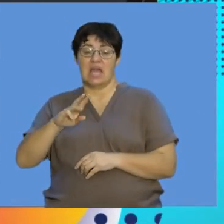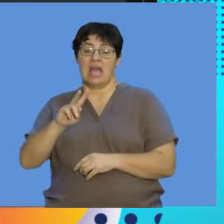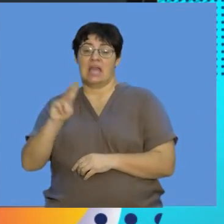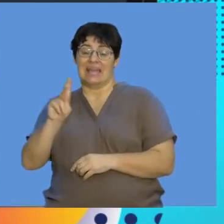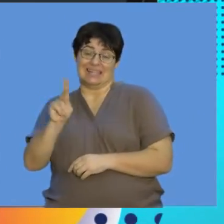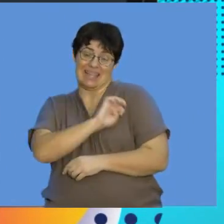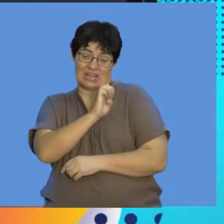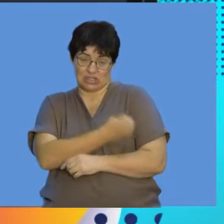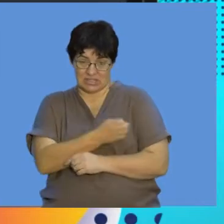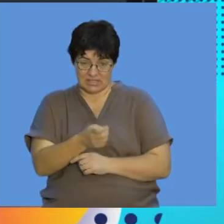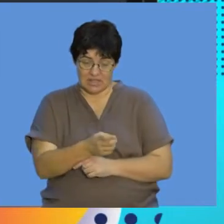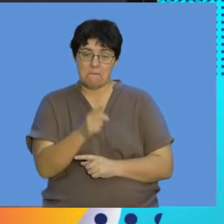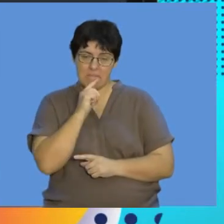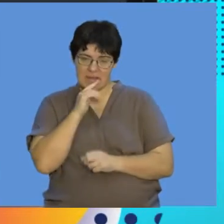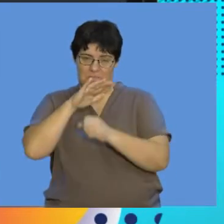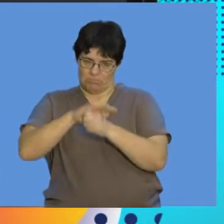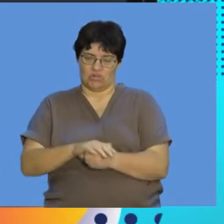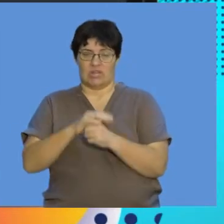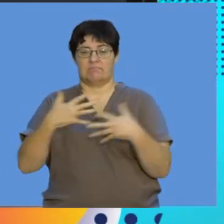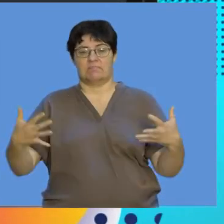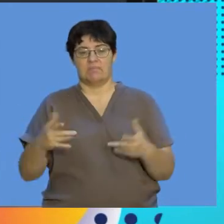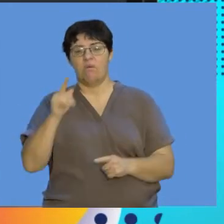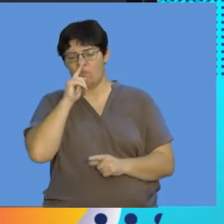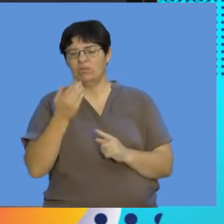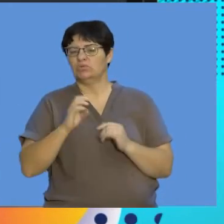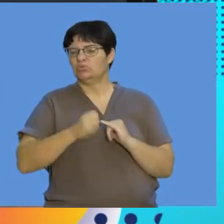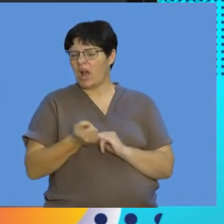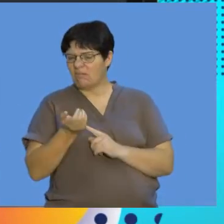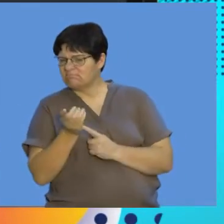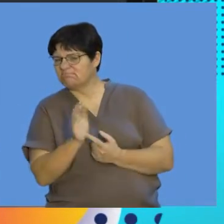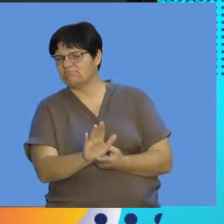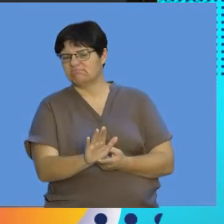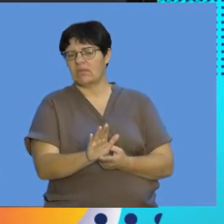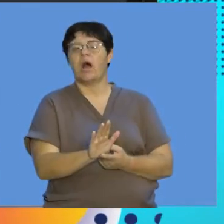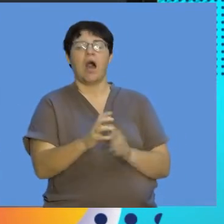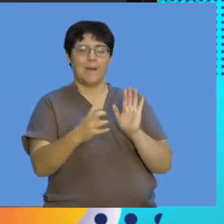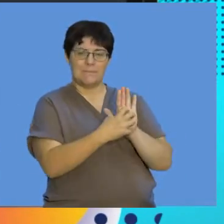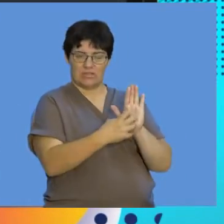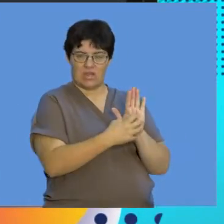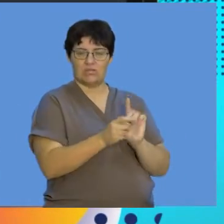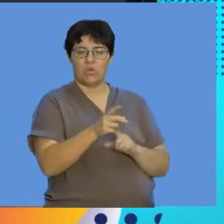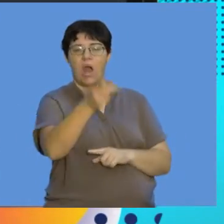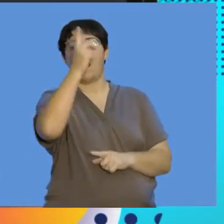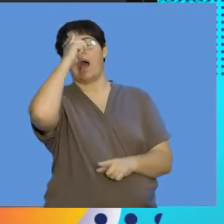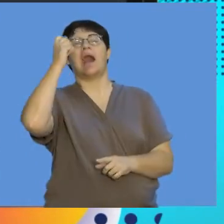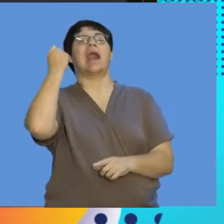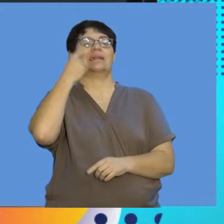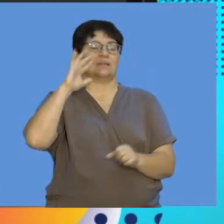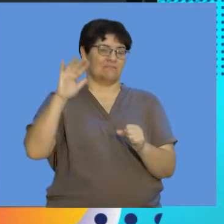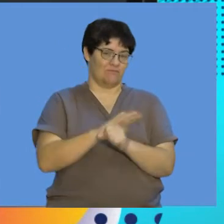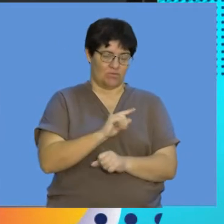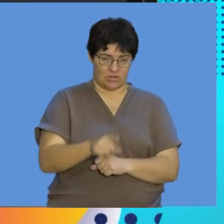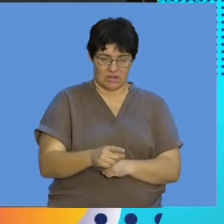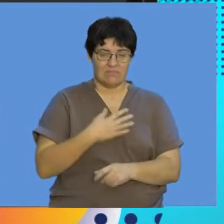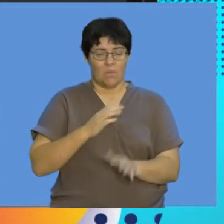the pressure is greater. We'll try and use a simulation just to try and, bring some form of understanding, as to what